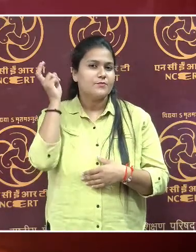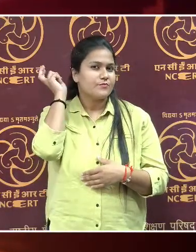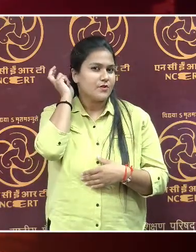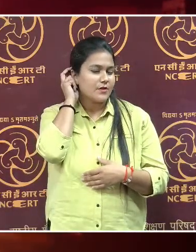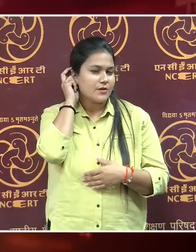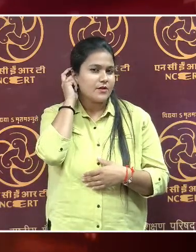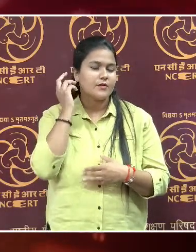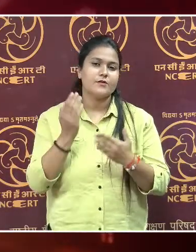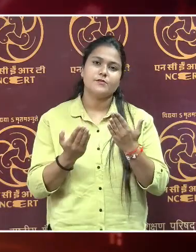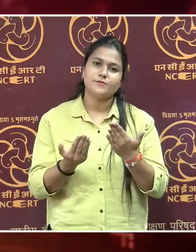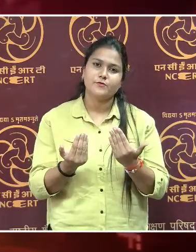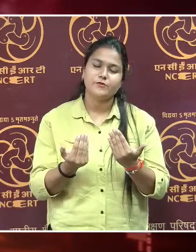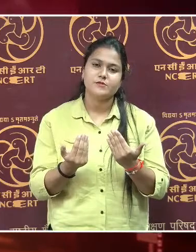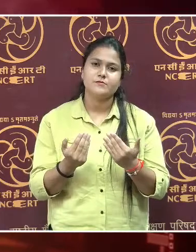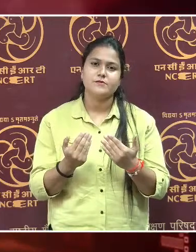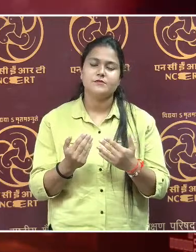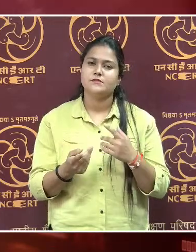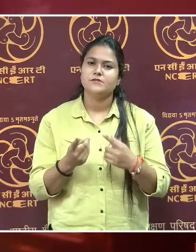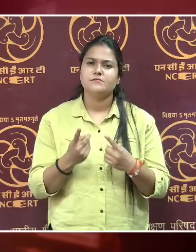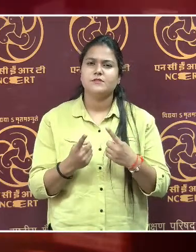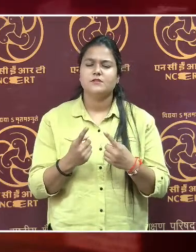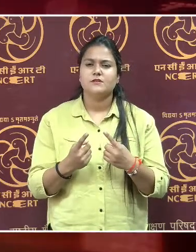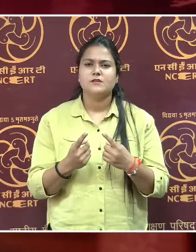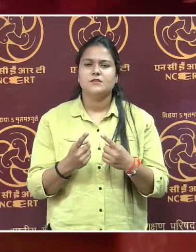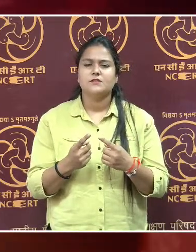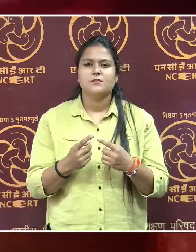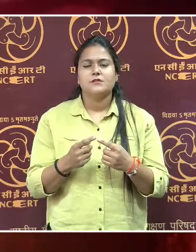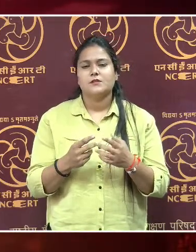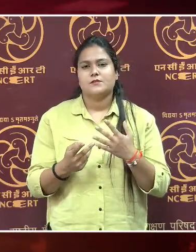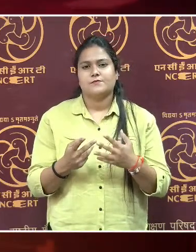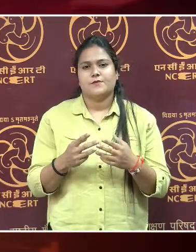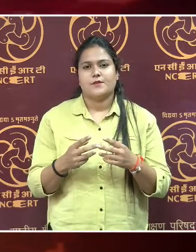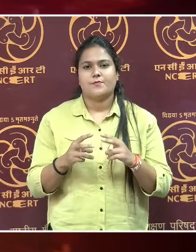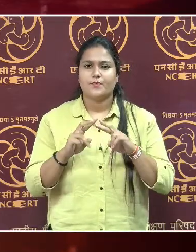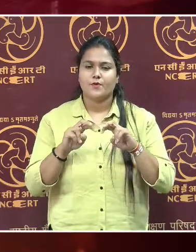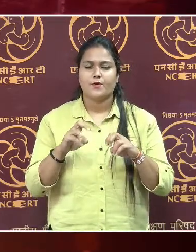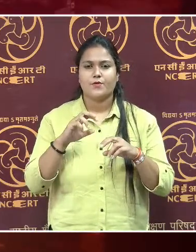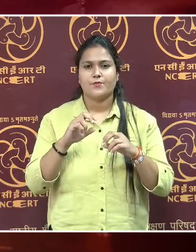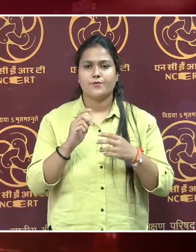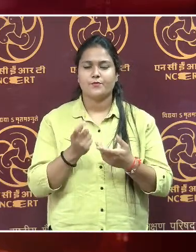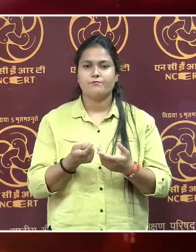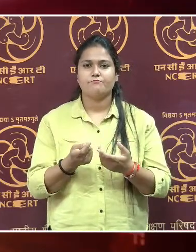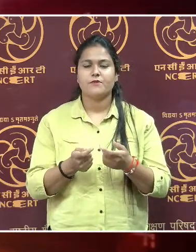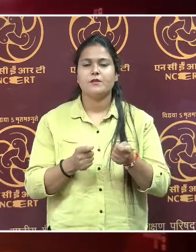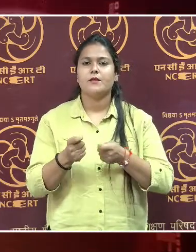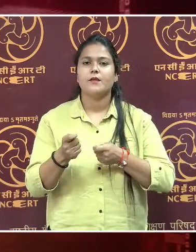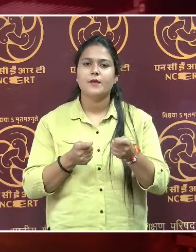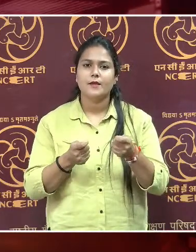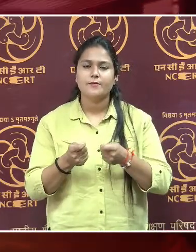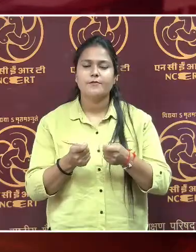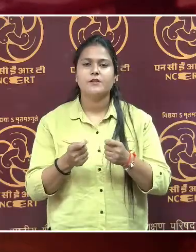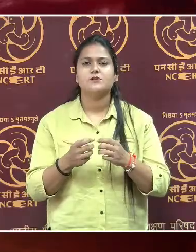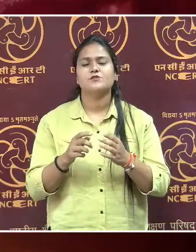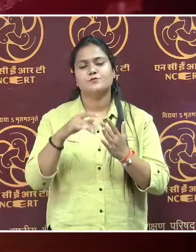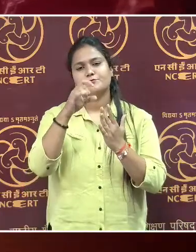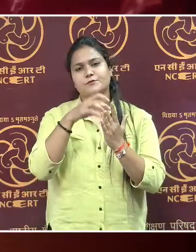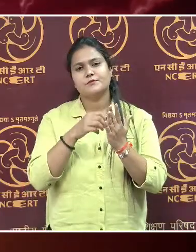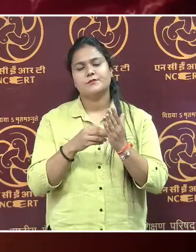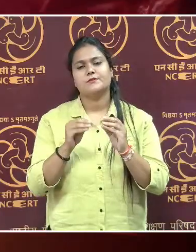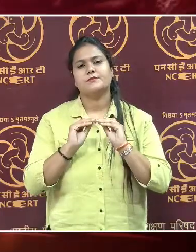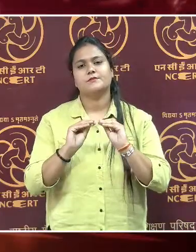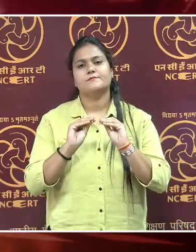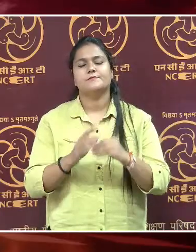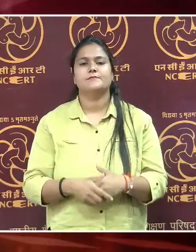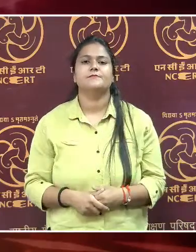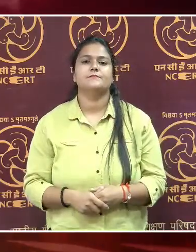treatable through the medications or surgery. So we have the other management options, which I will be telling you in detail. So